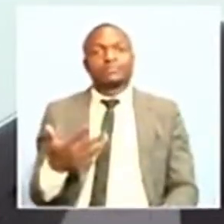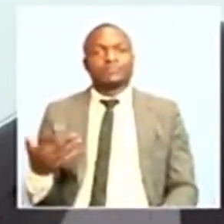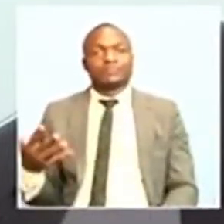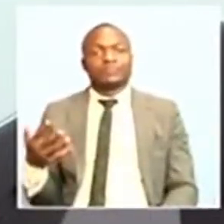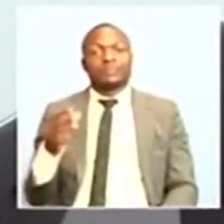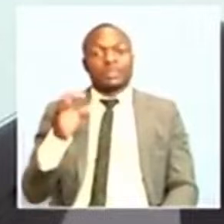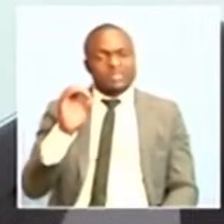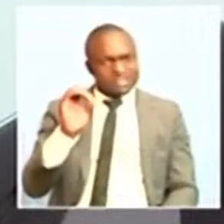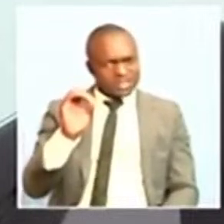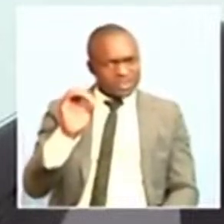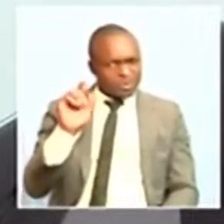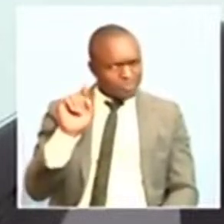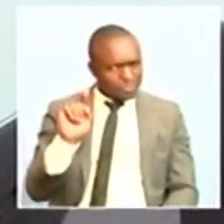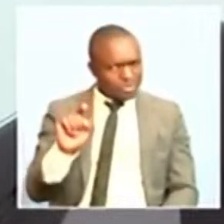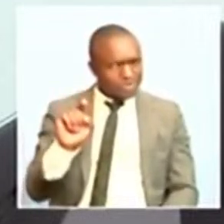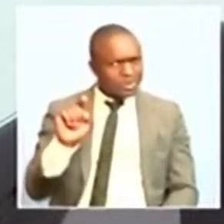is